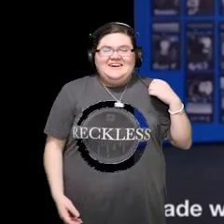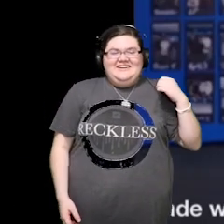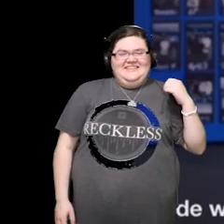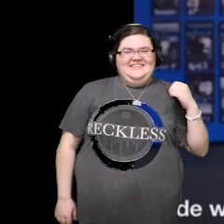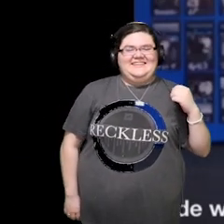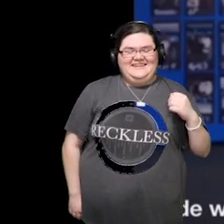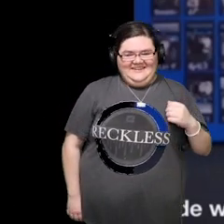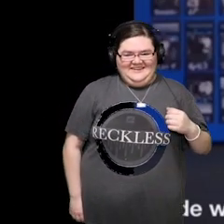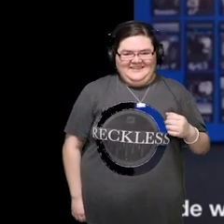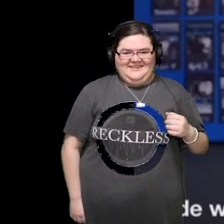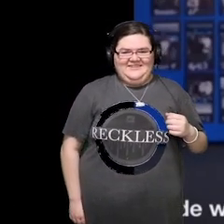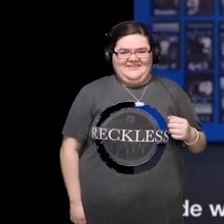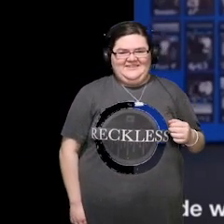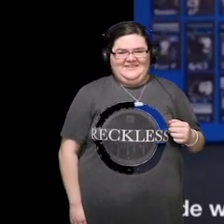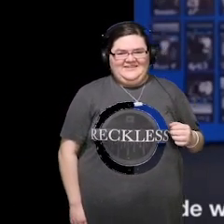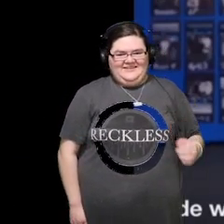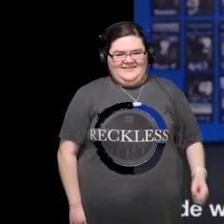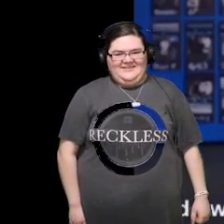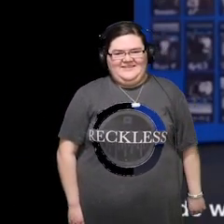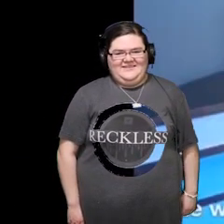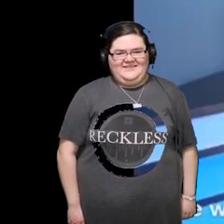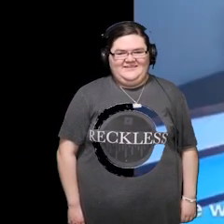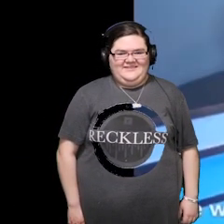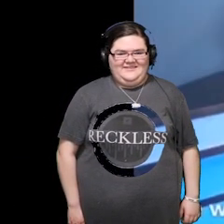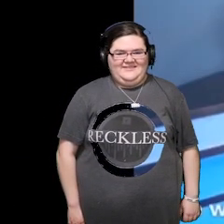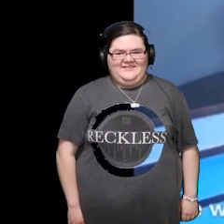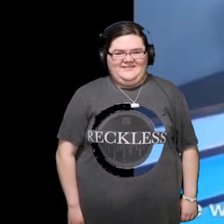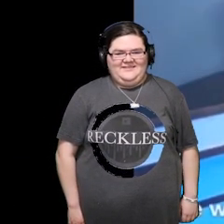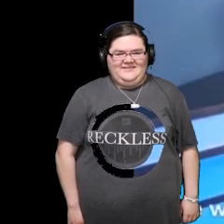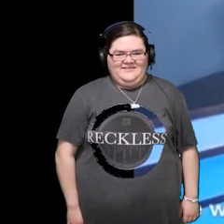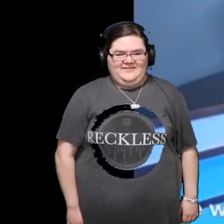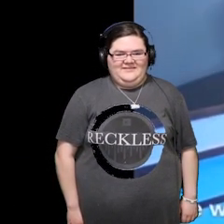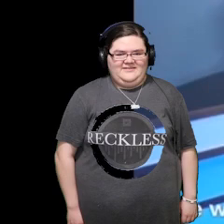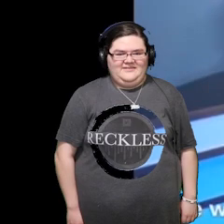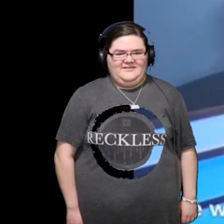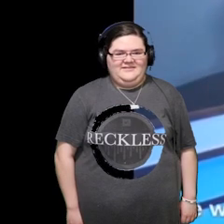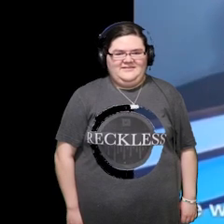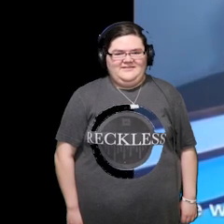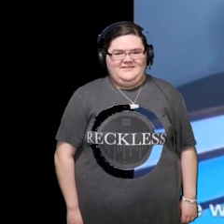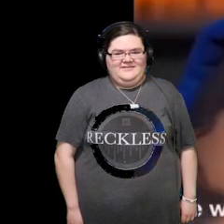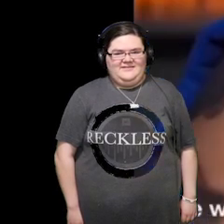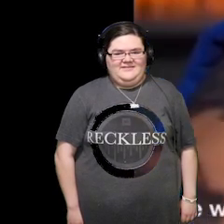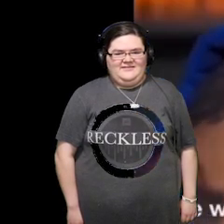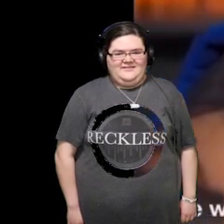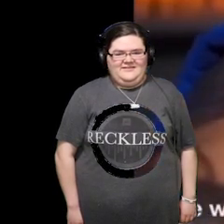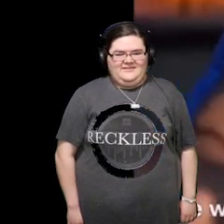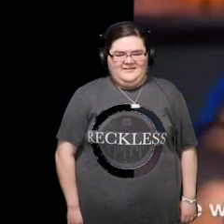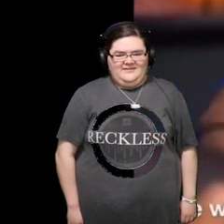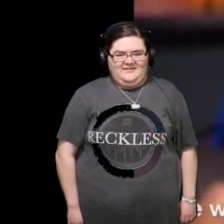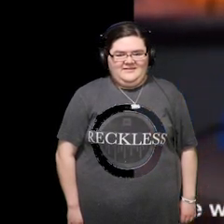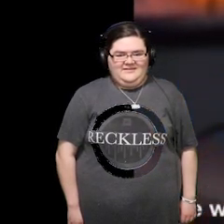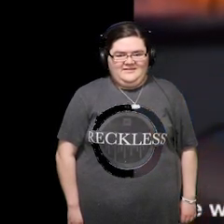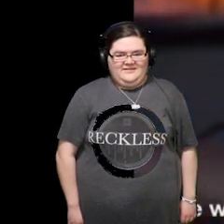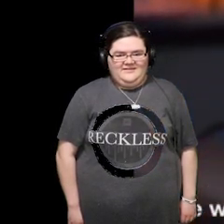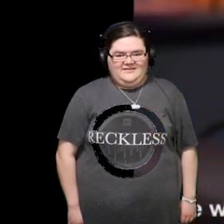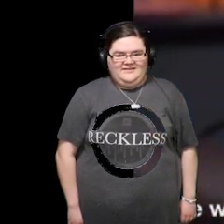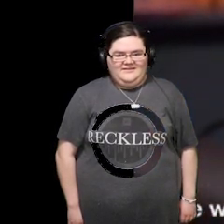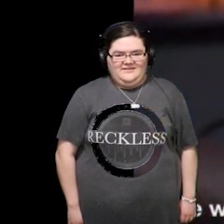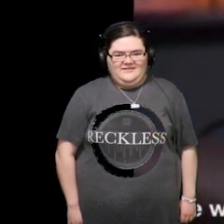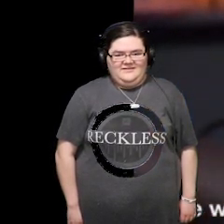That was the last record Trippy put out. Outrageous. Topanga. I like the Topanga song. I'm not gonna lie. Before I went to